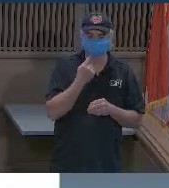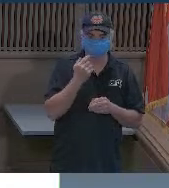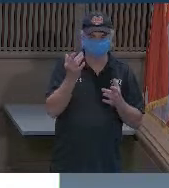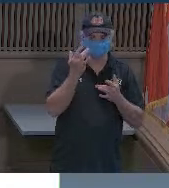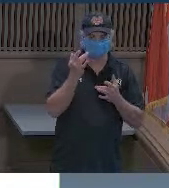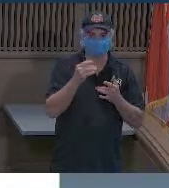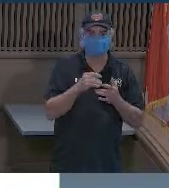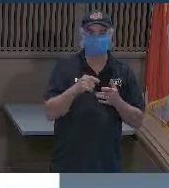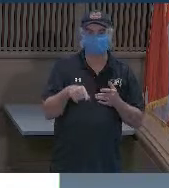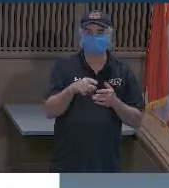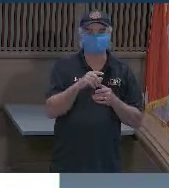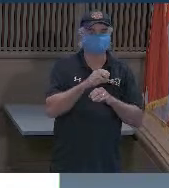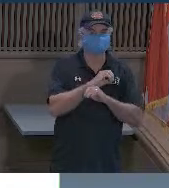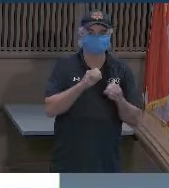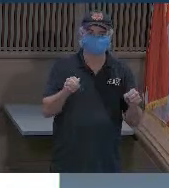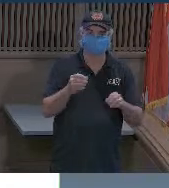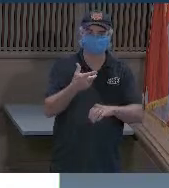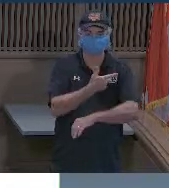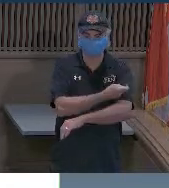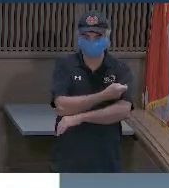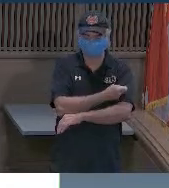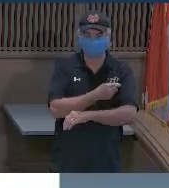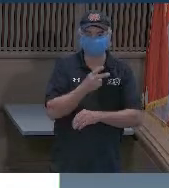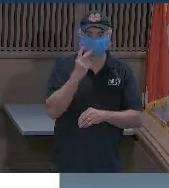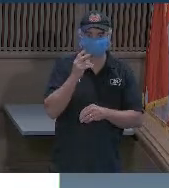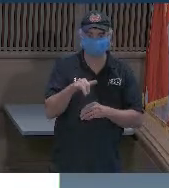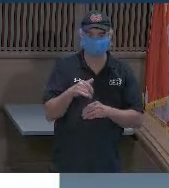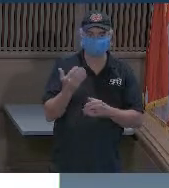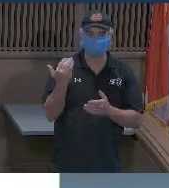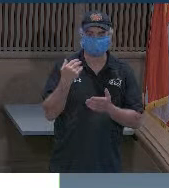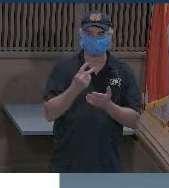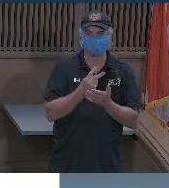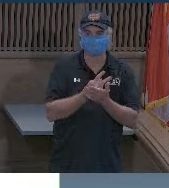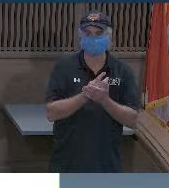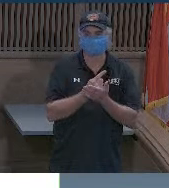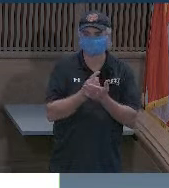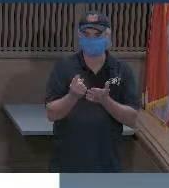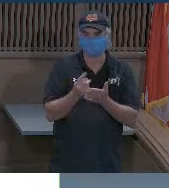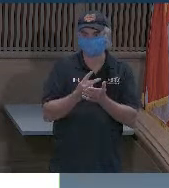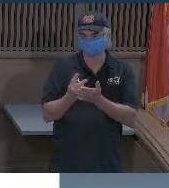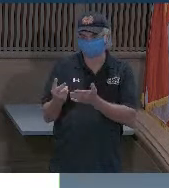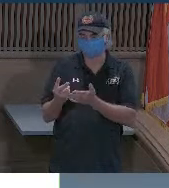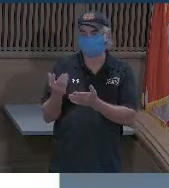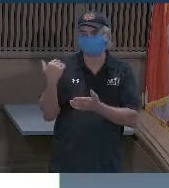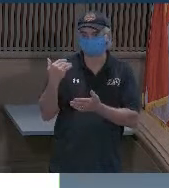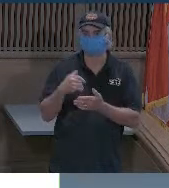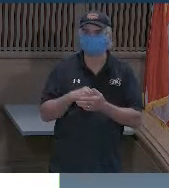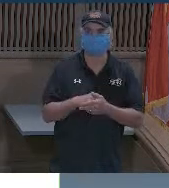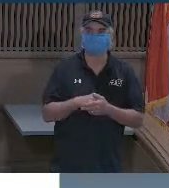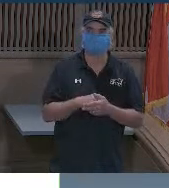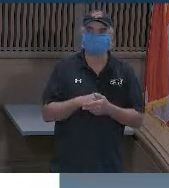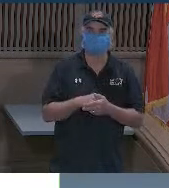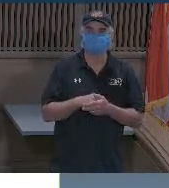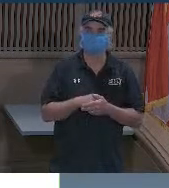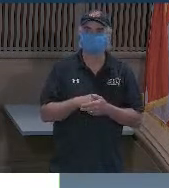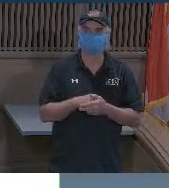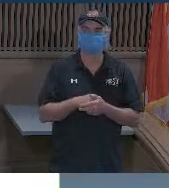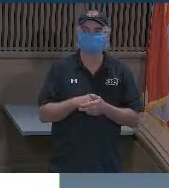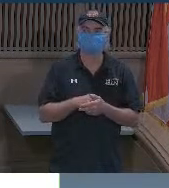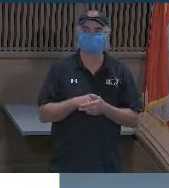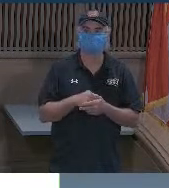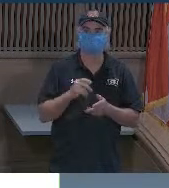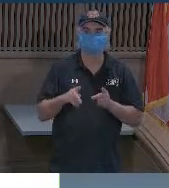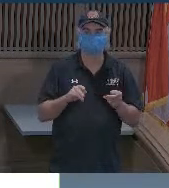hospitalized, are unvaccinated. We saw that a couple of weeks ago with the percentage of those who had died this